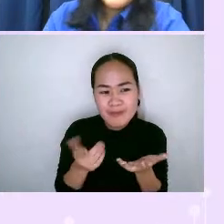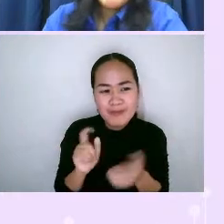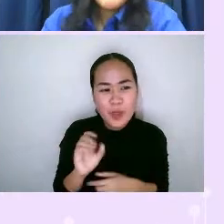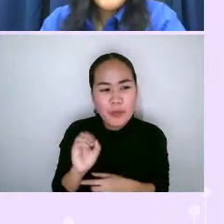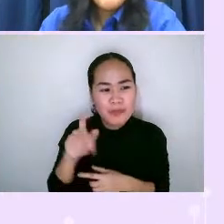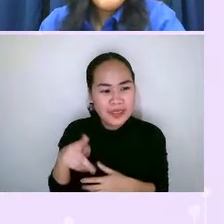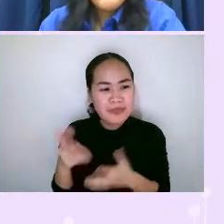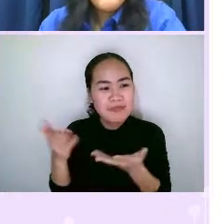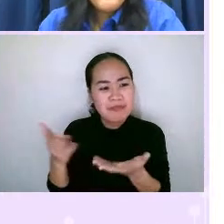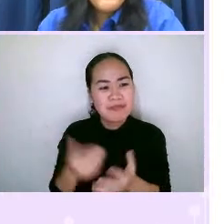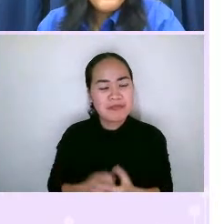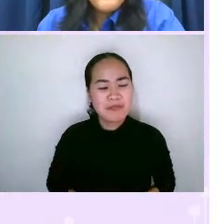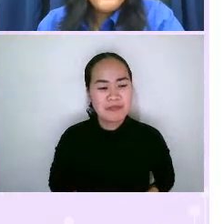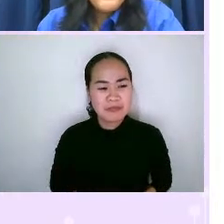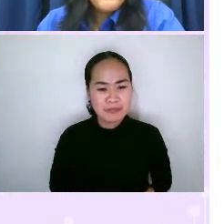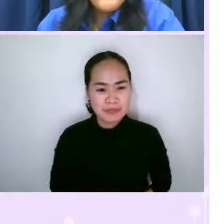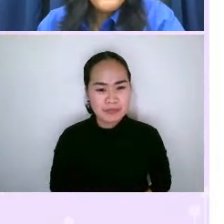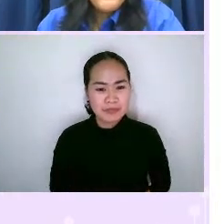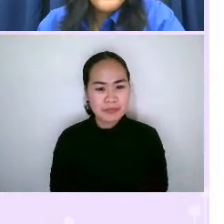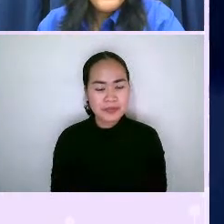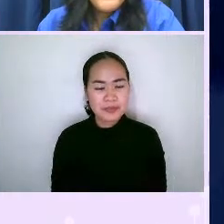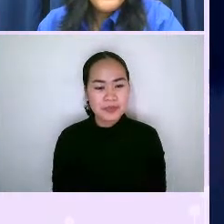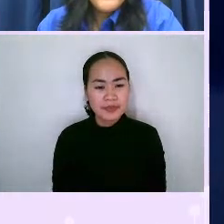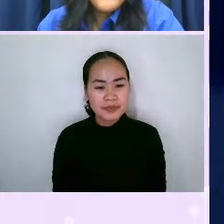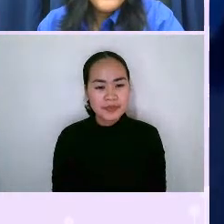video. Salamat po.